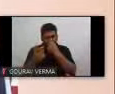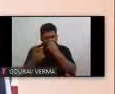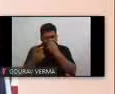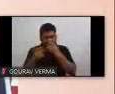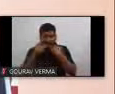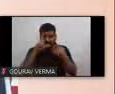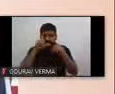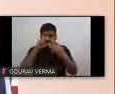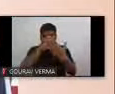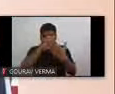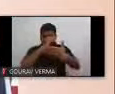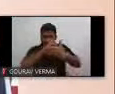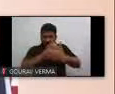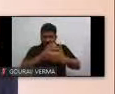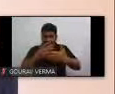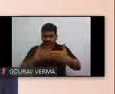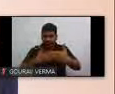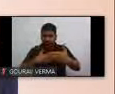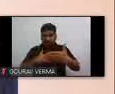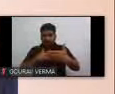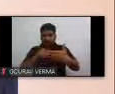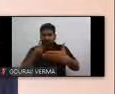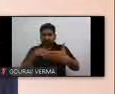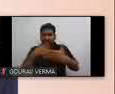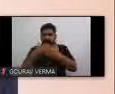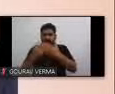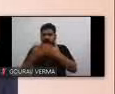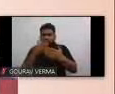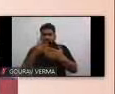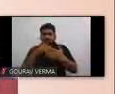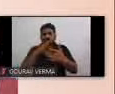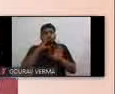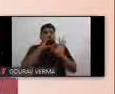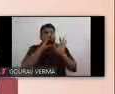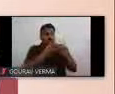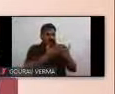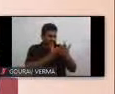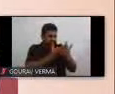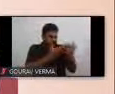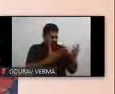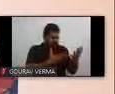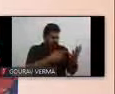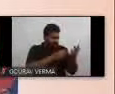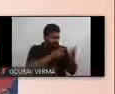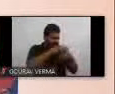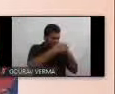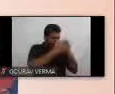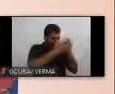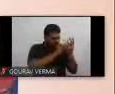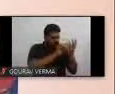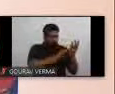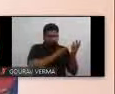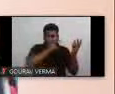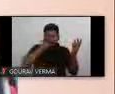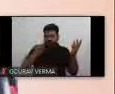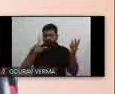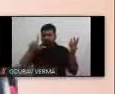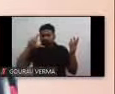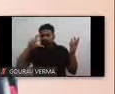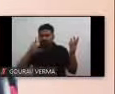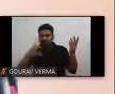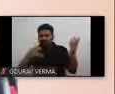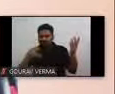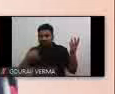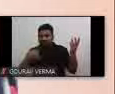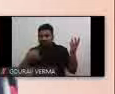picture. I am now moving her from real objects to picture. In that picture also, the